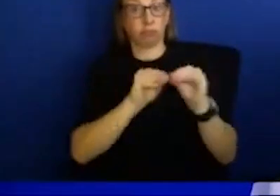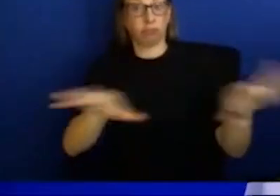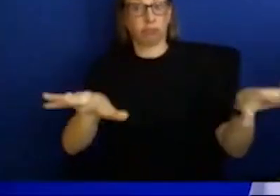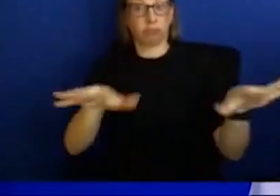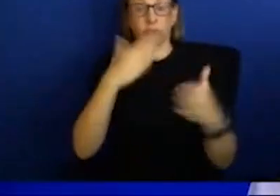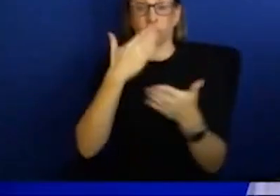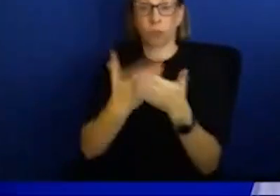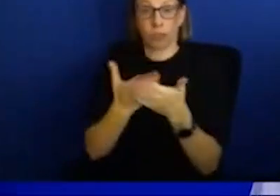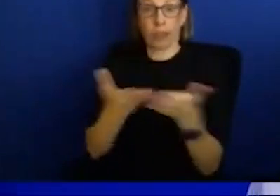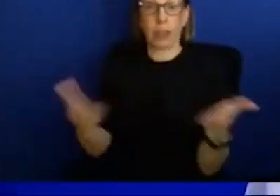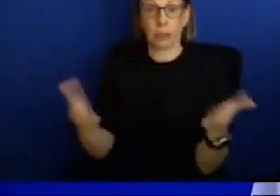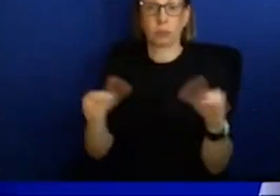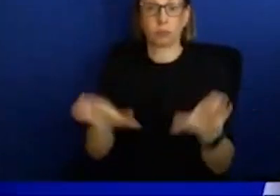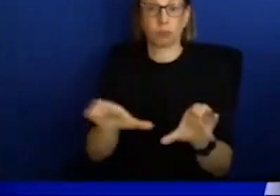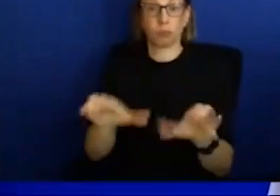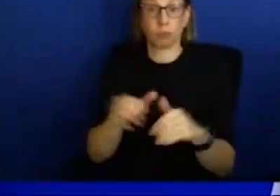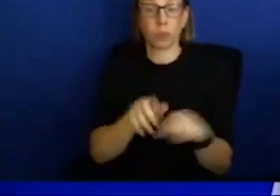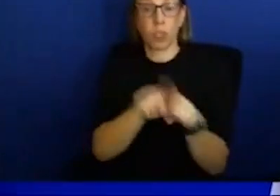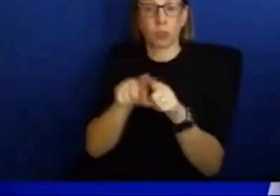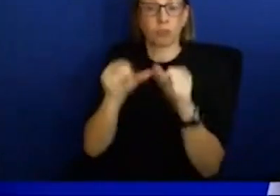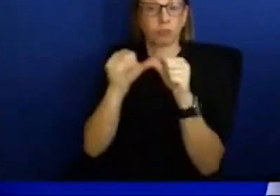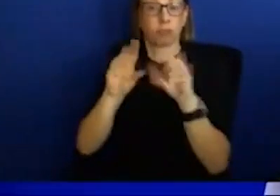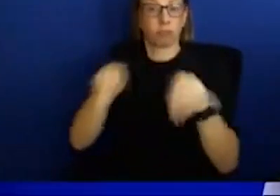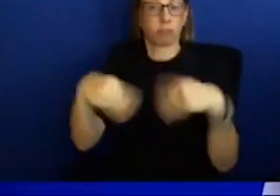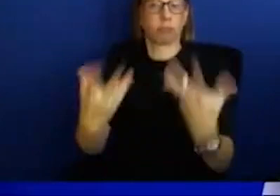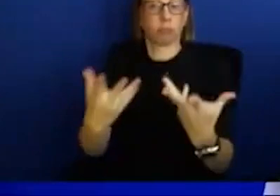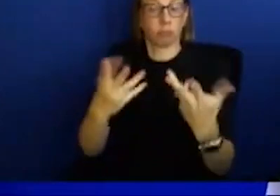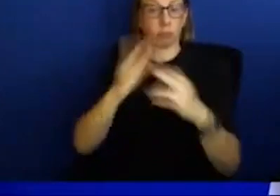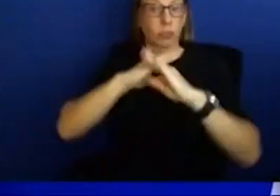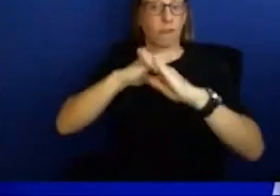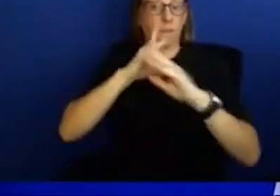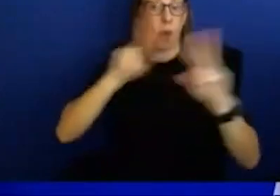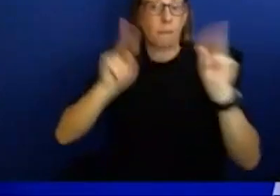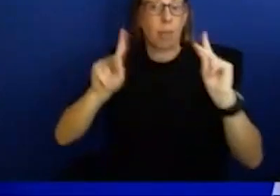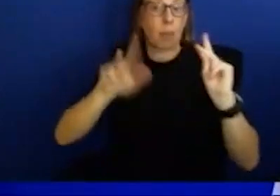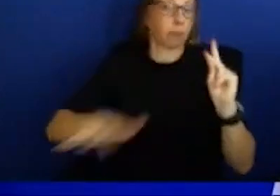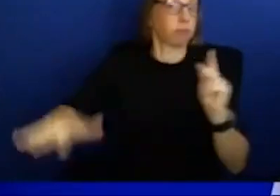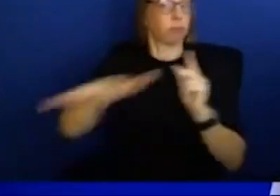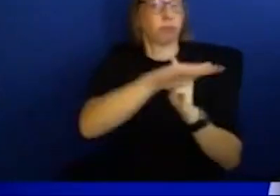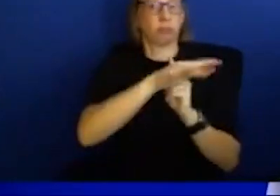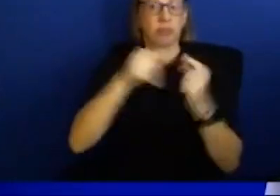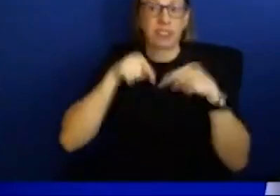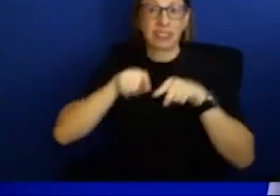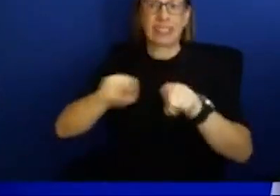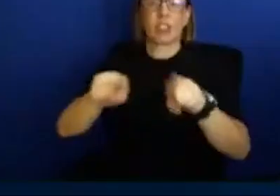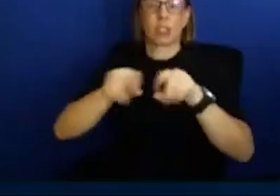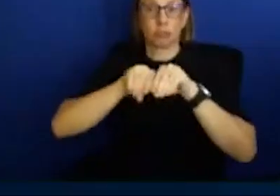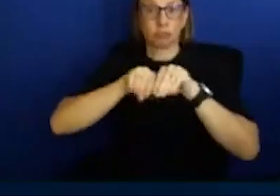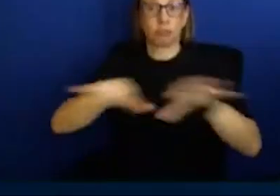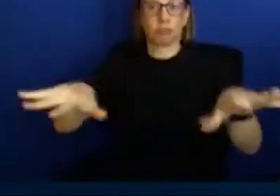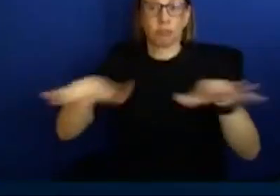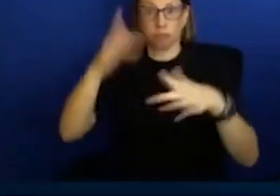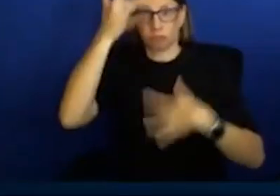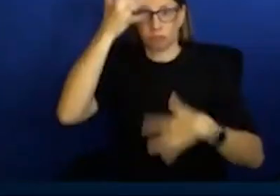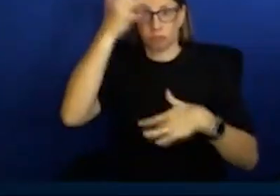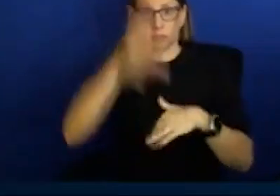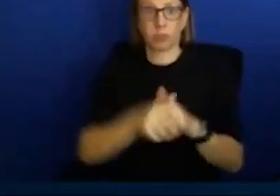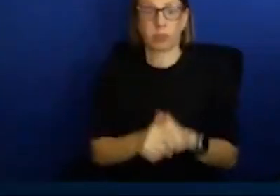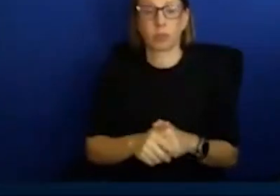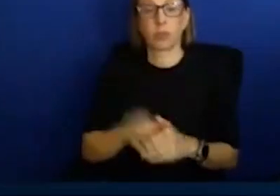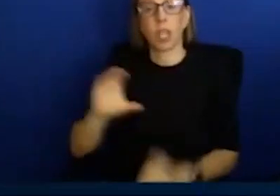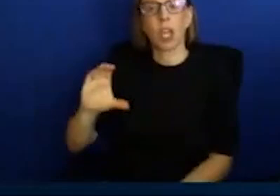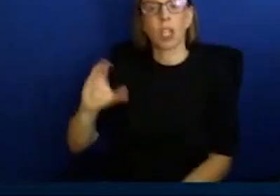and continue to provide protection to people throughout this pandemic. All right, I do want to ask, oh, Charlie, did you have a